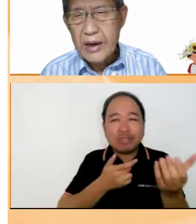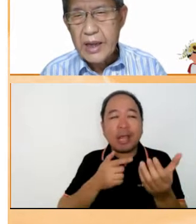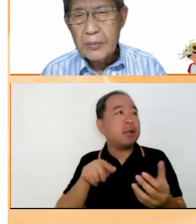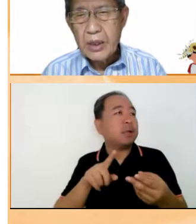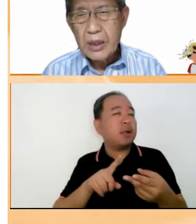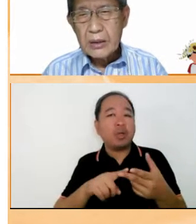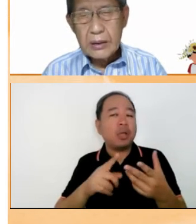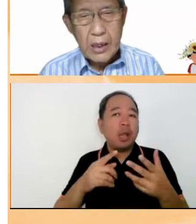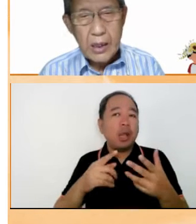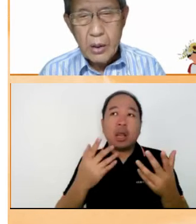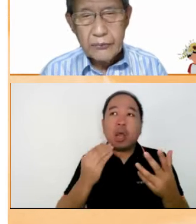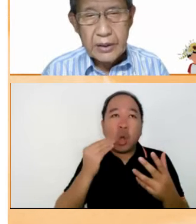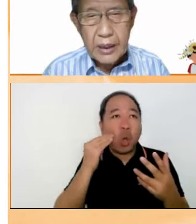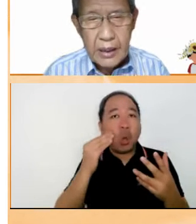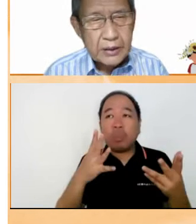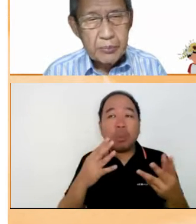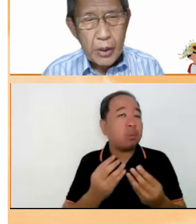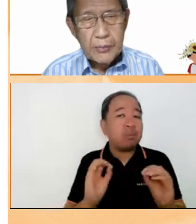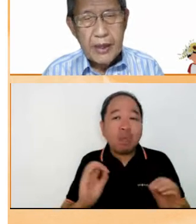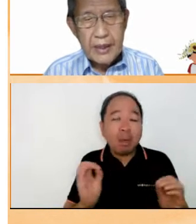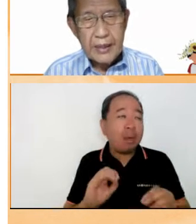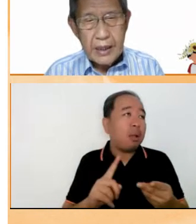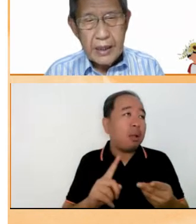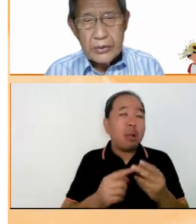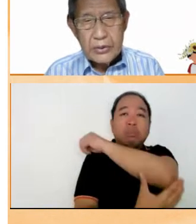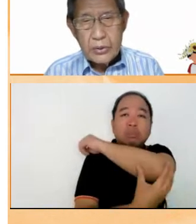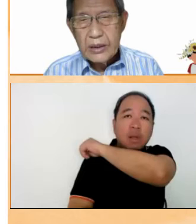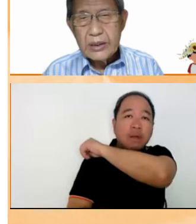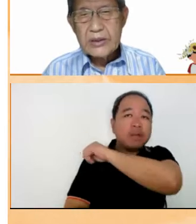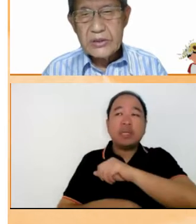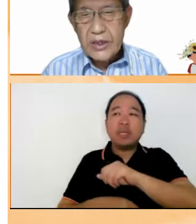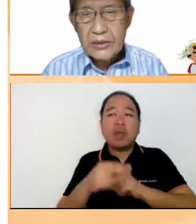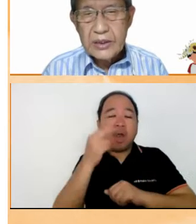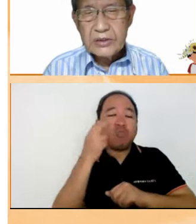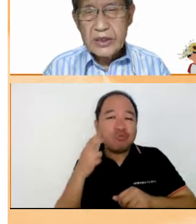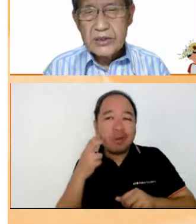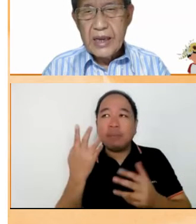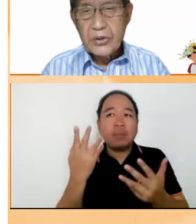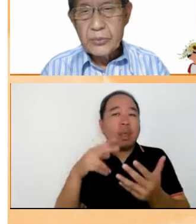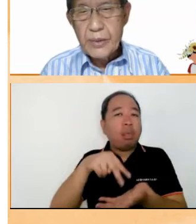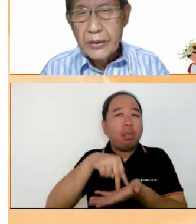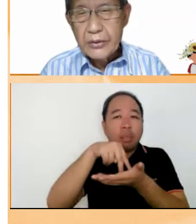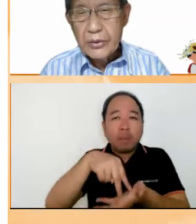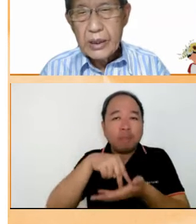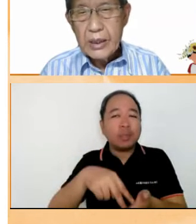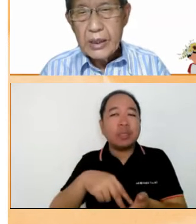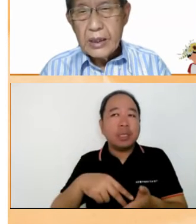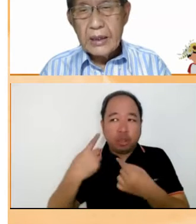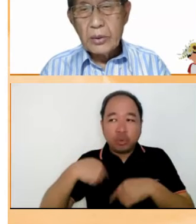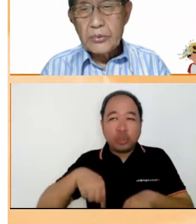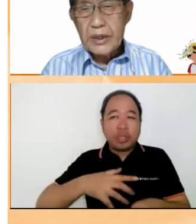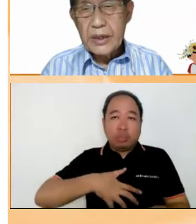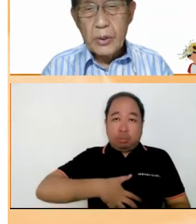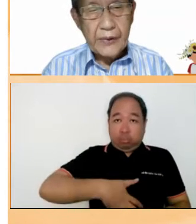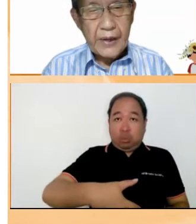poverty, crime, over unemployment, during this gestation period